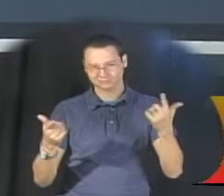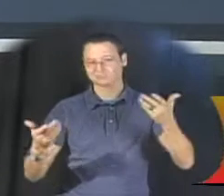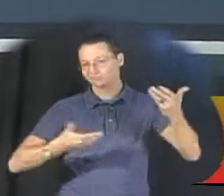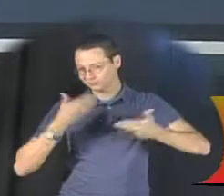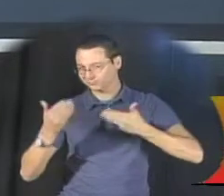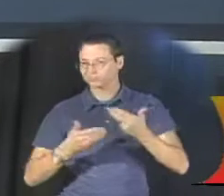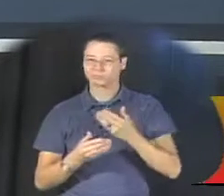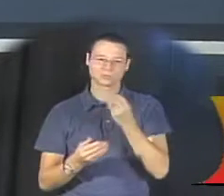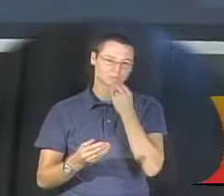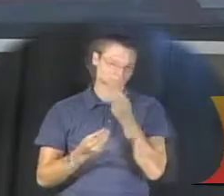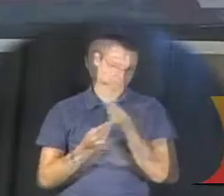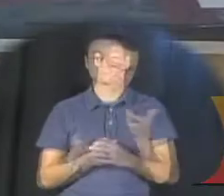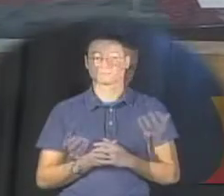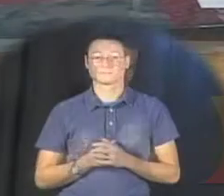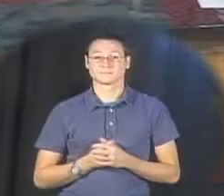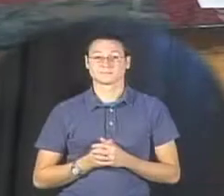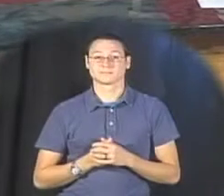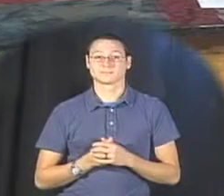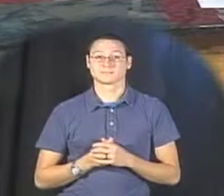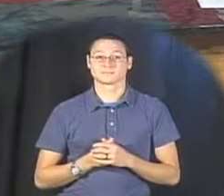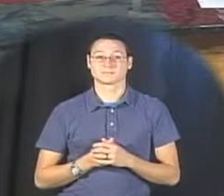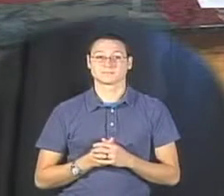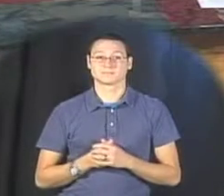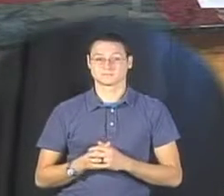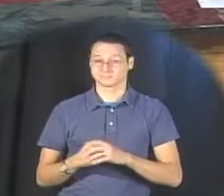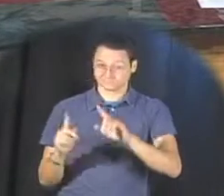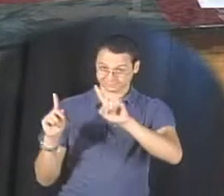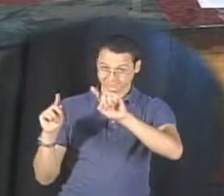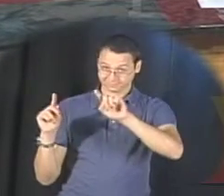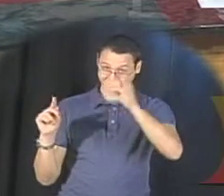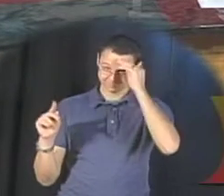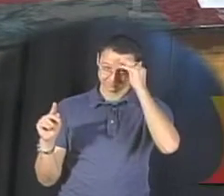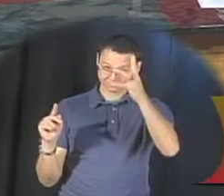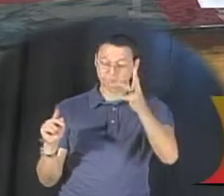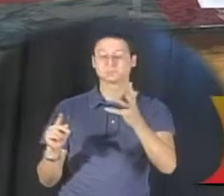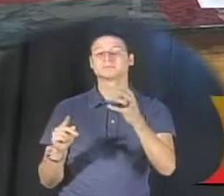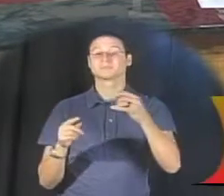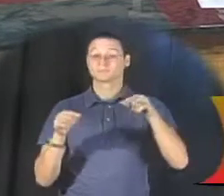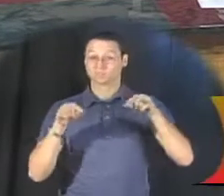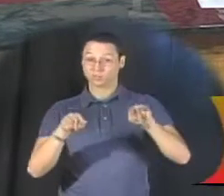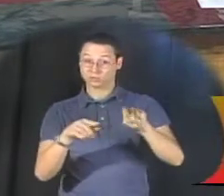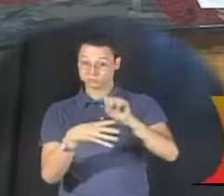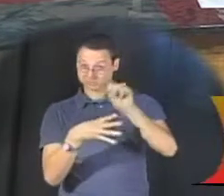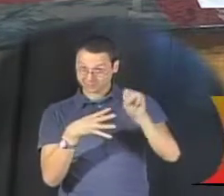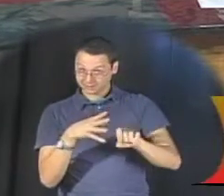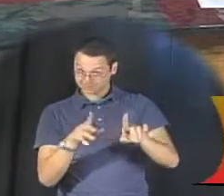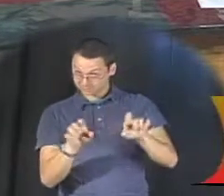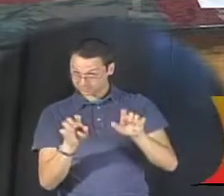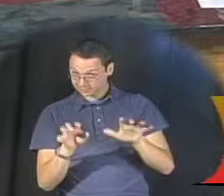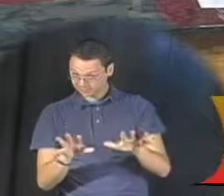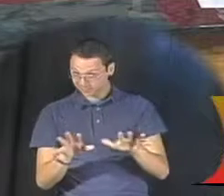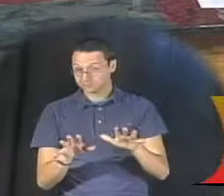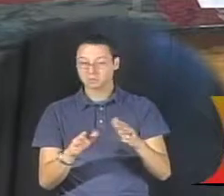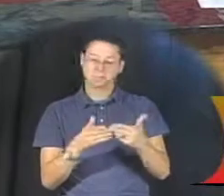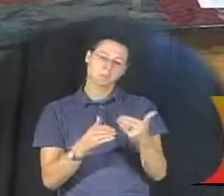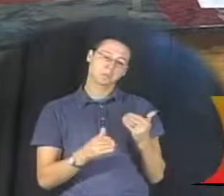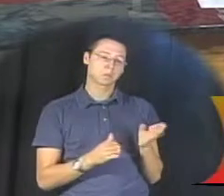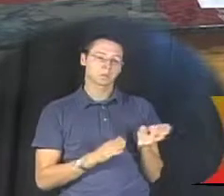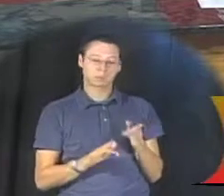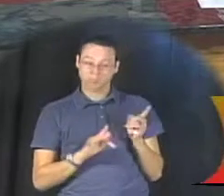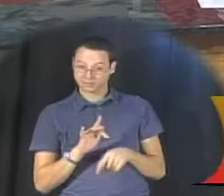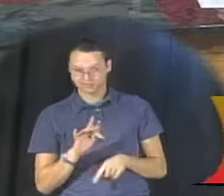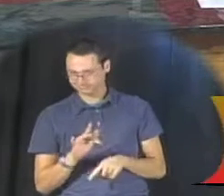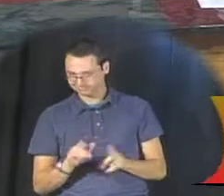will be served. Attendance reminder, no prearranged absences will be excused during semester final